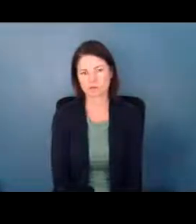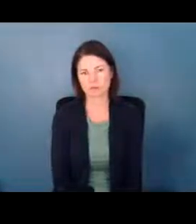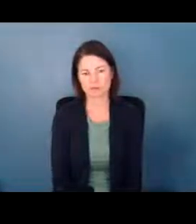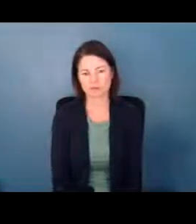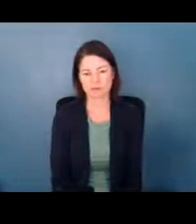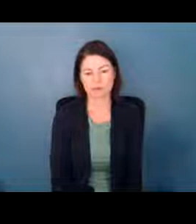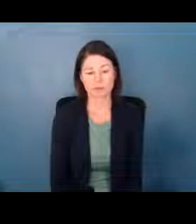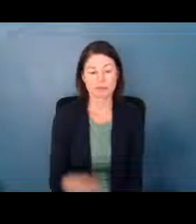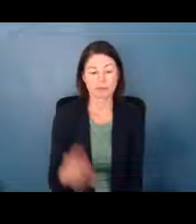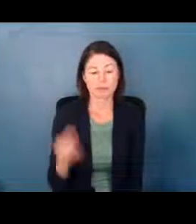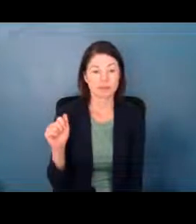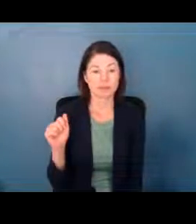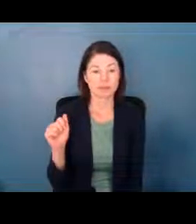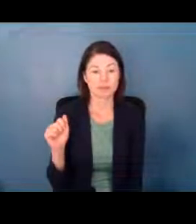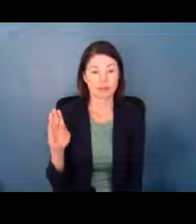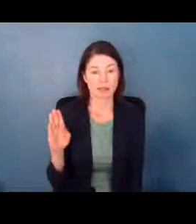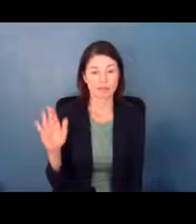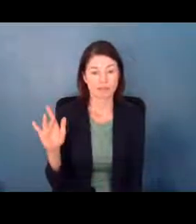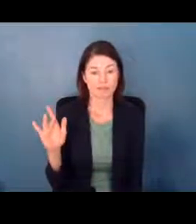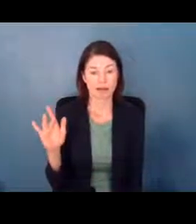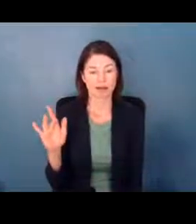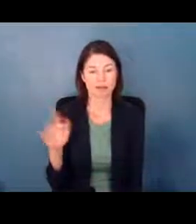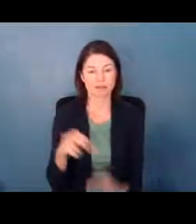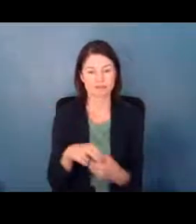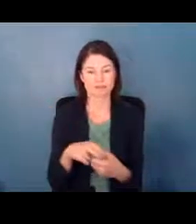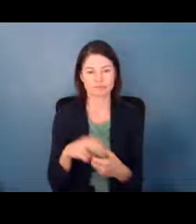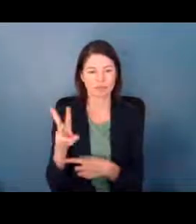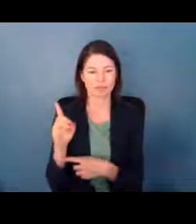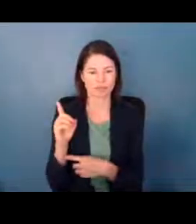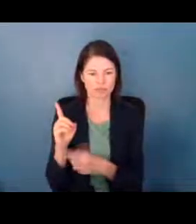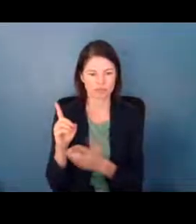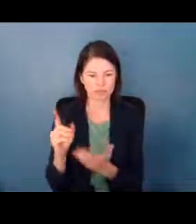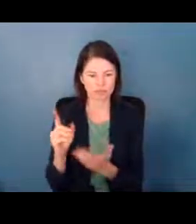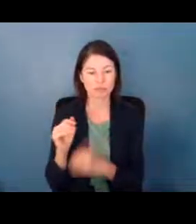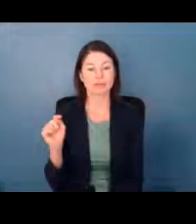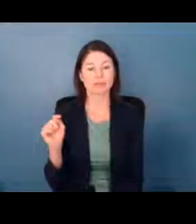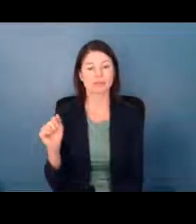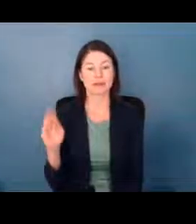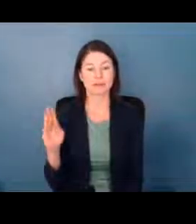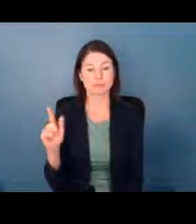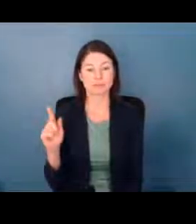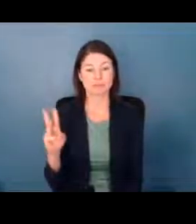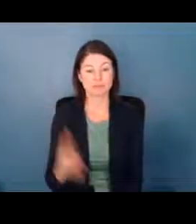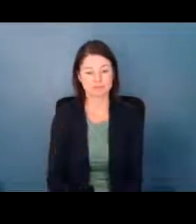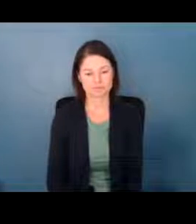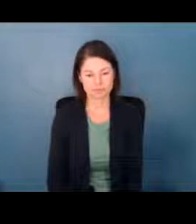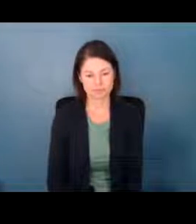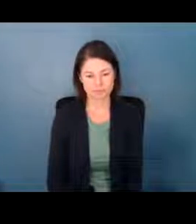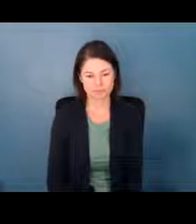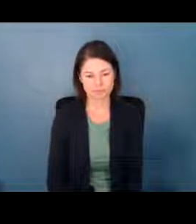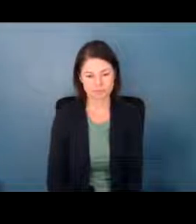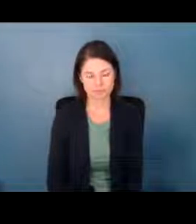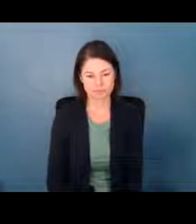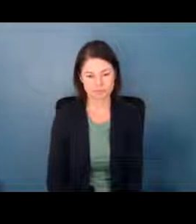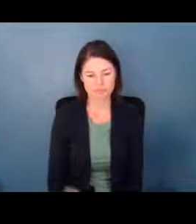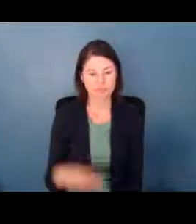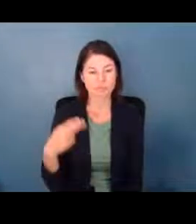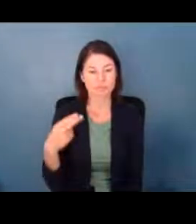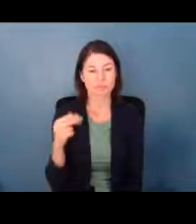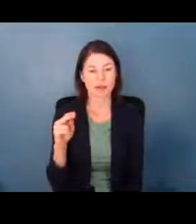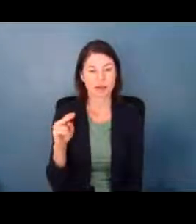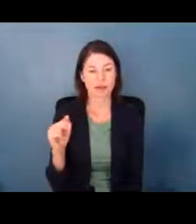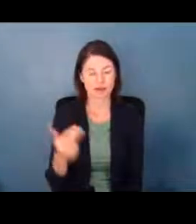25 has been withdrawn, so we will move to tab 26. Hannah. Okay, I'm gonna try to be